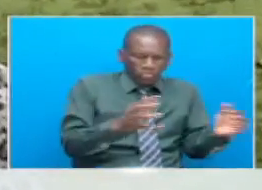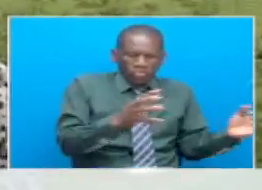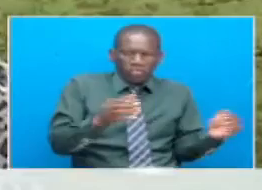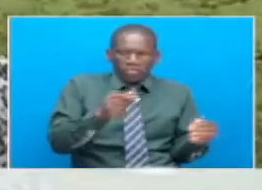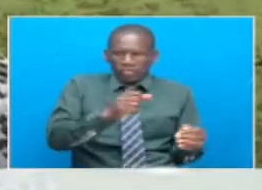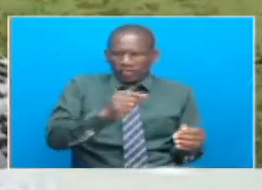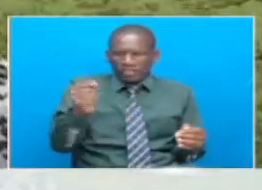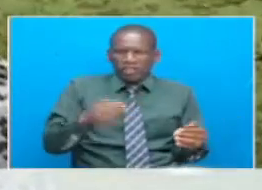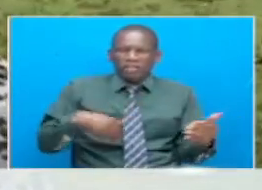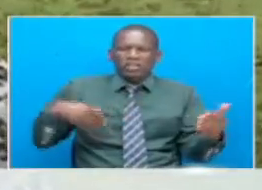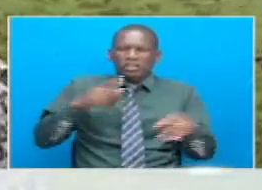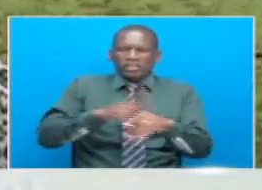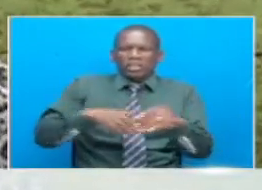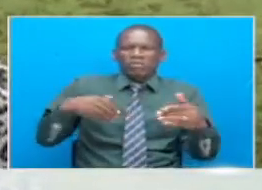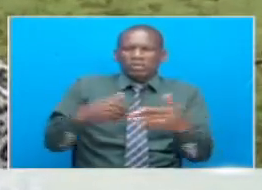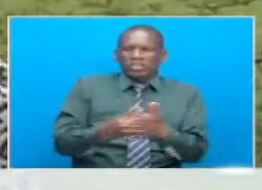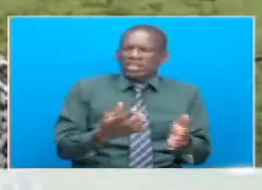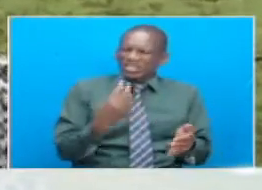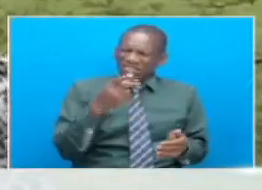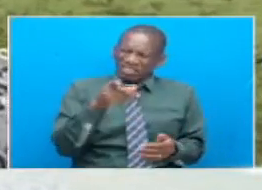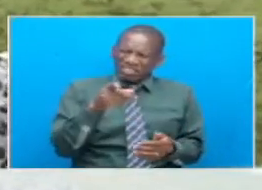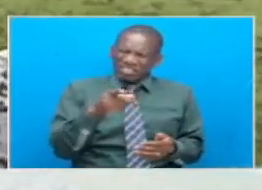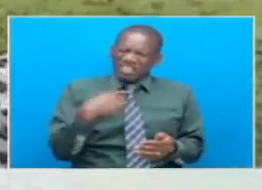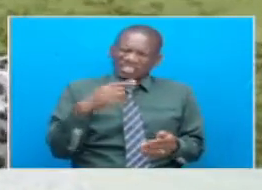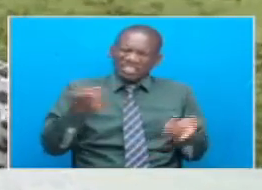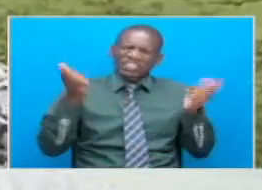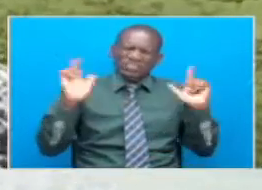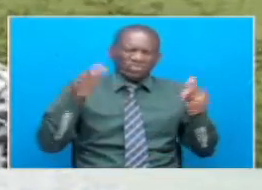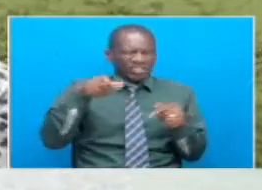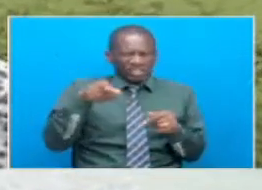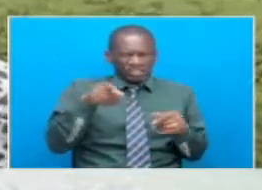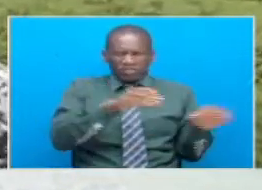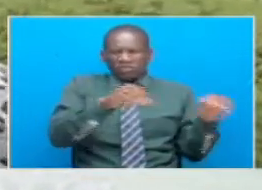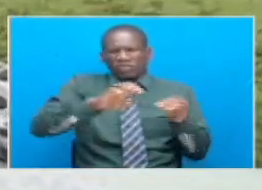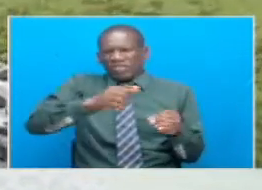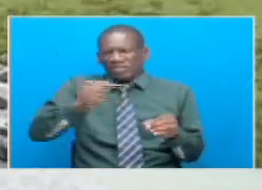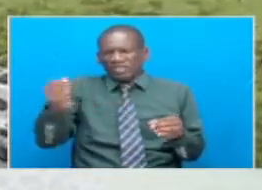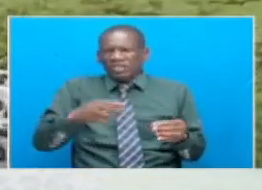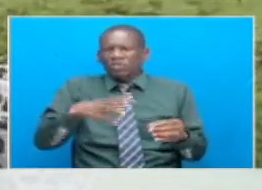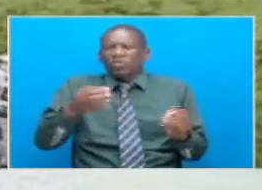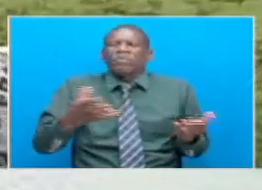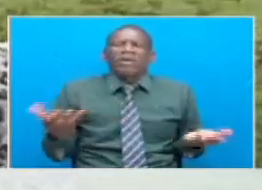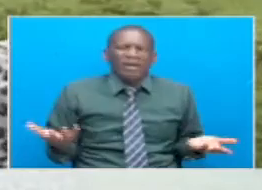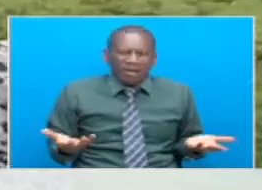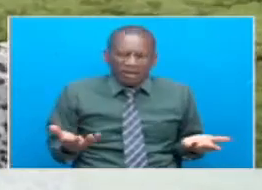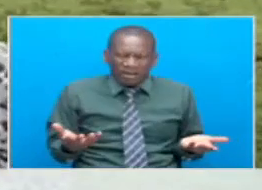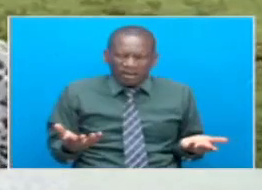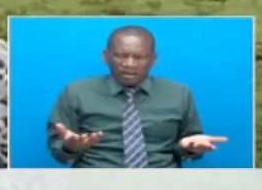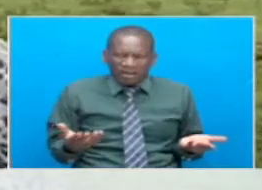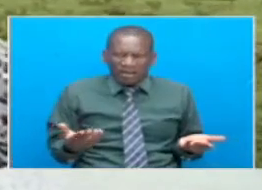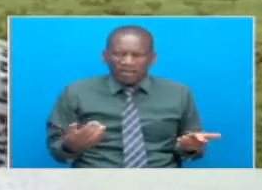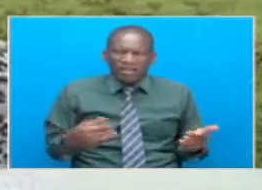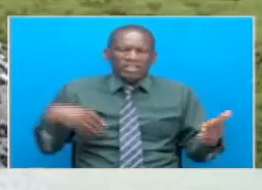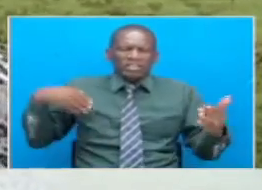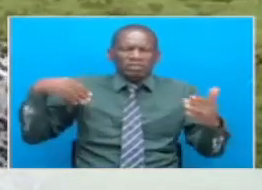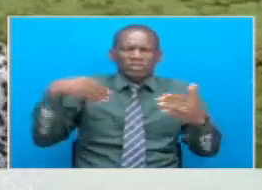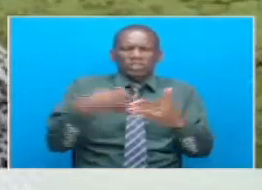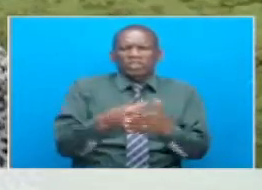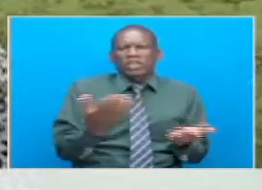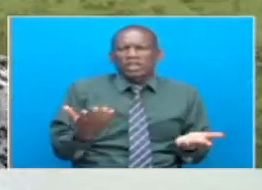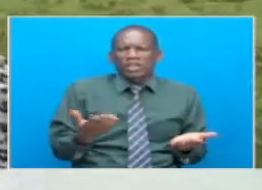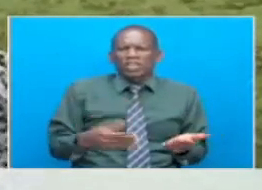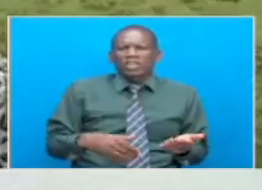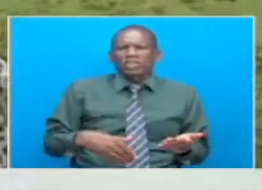So tukifika pale naona inawaambia trailer ndio hii inaenda the other side, inaenda wapi? Kufika pale si ndio